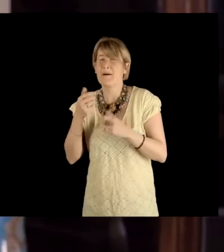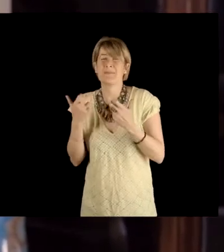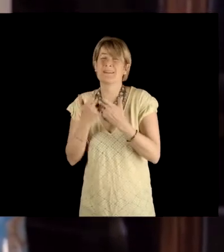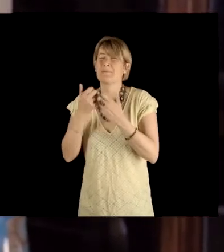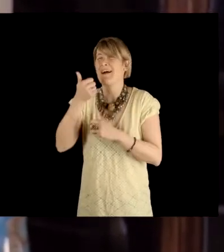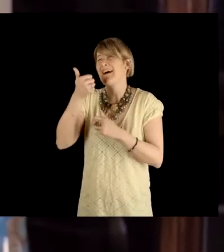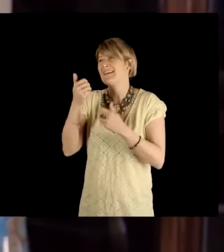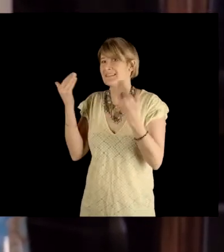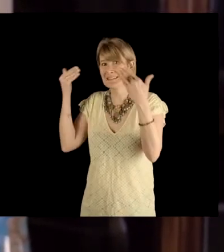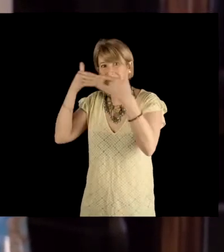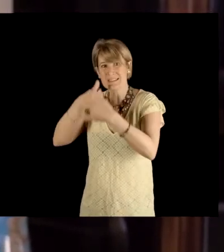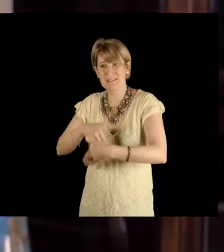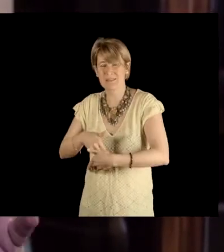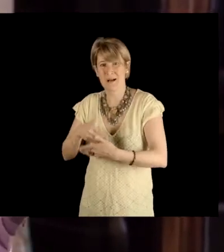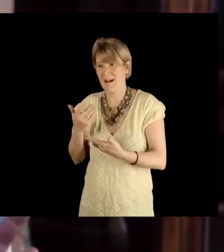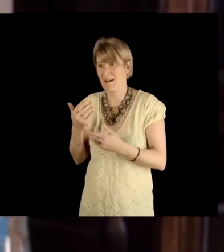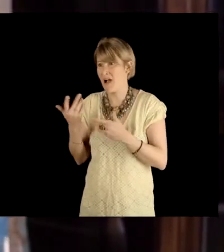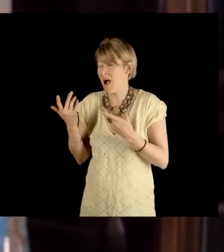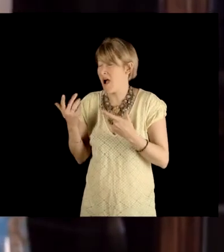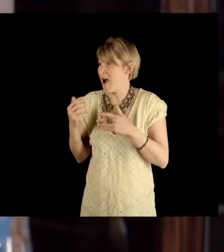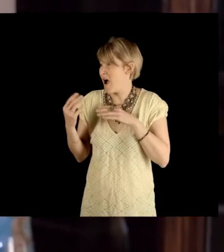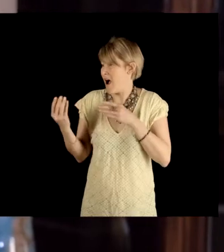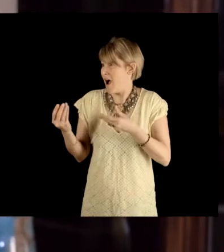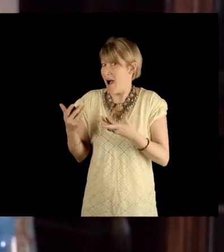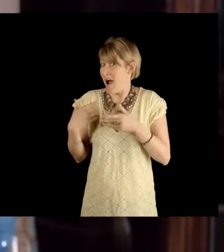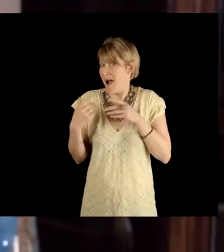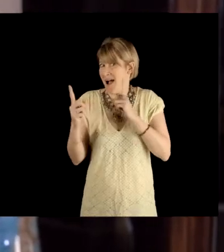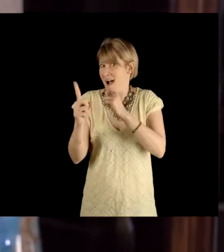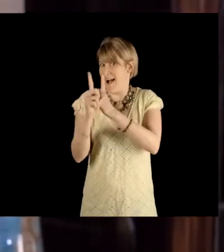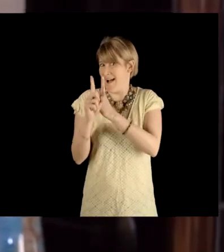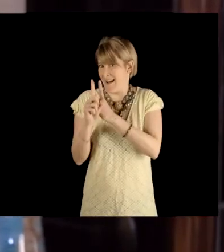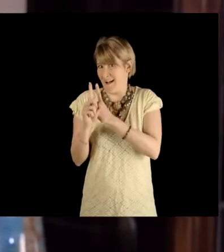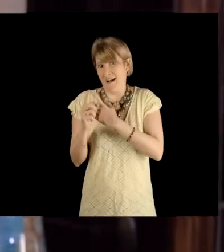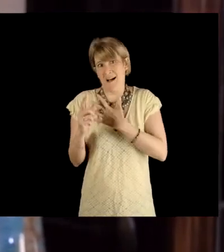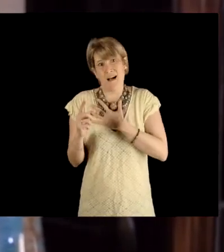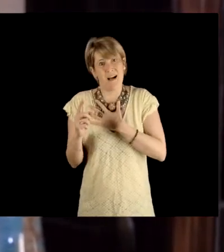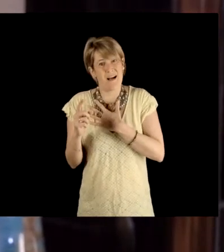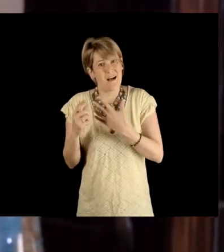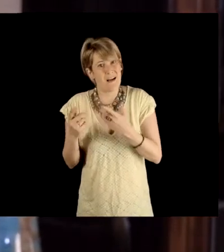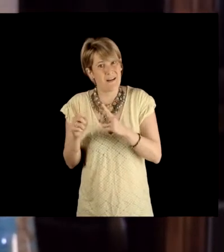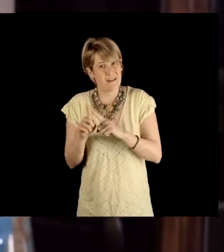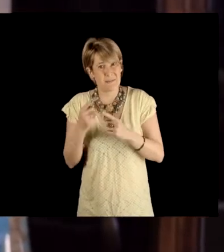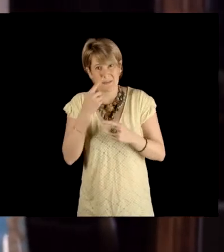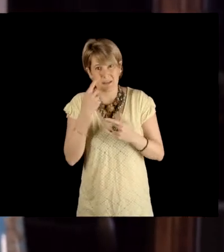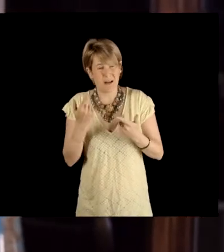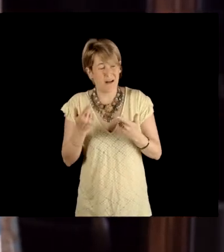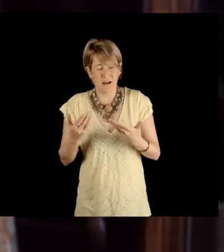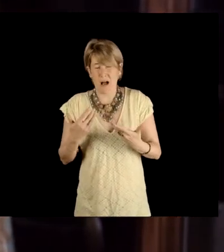little thing seemed as if things are helping him to achieve his goal. When he is